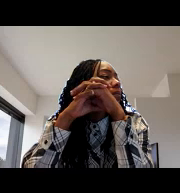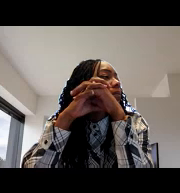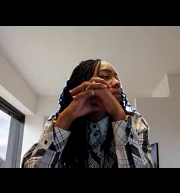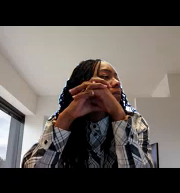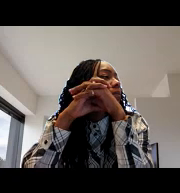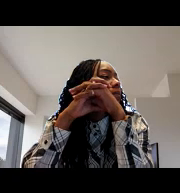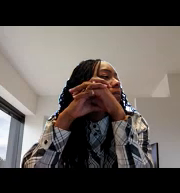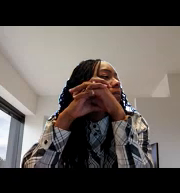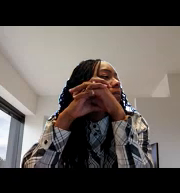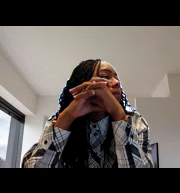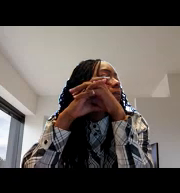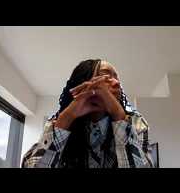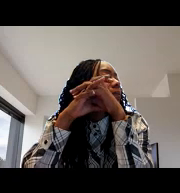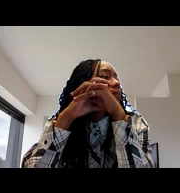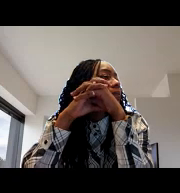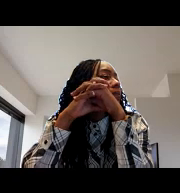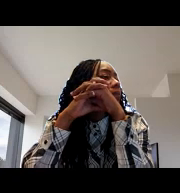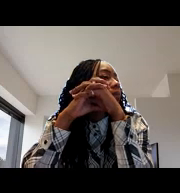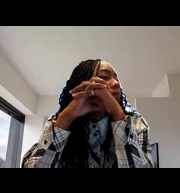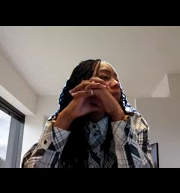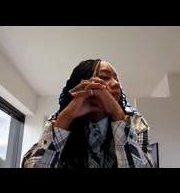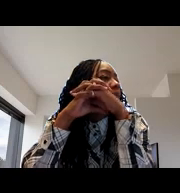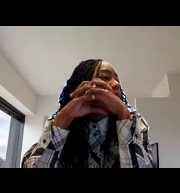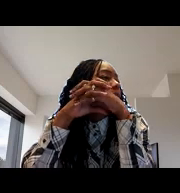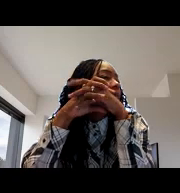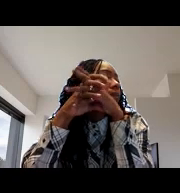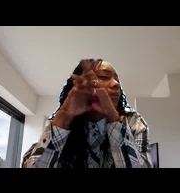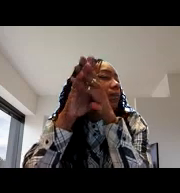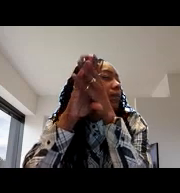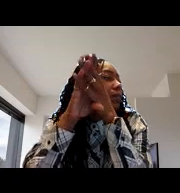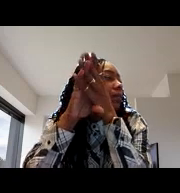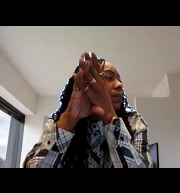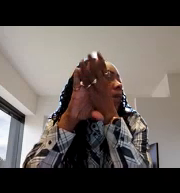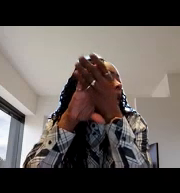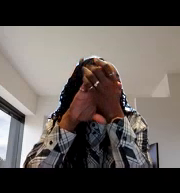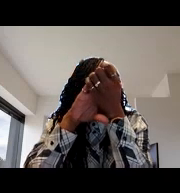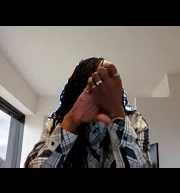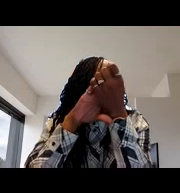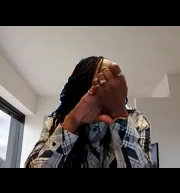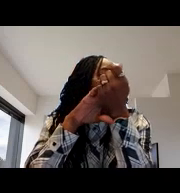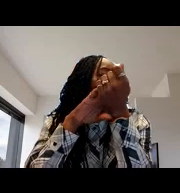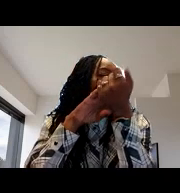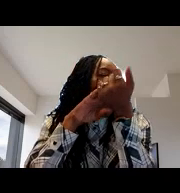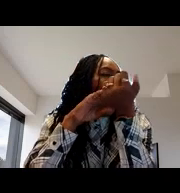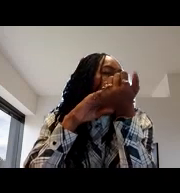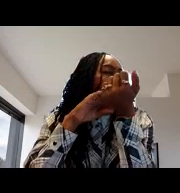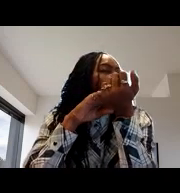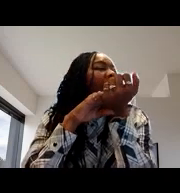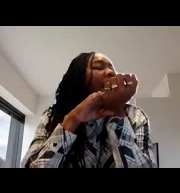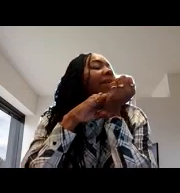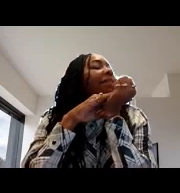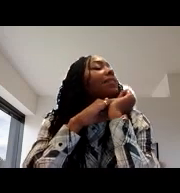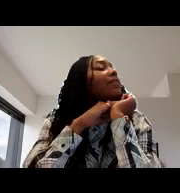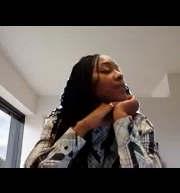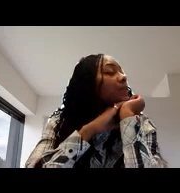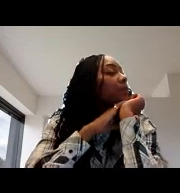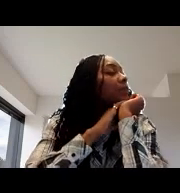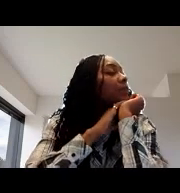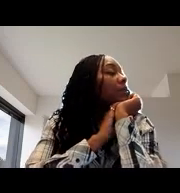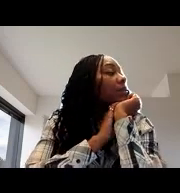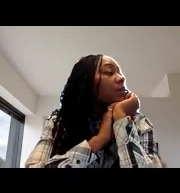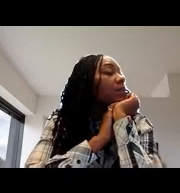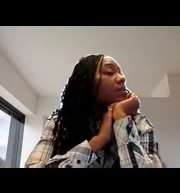allowances under 2.53 as the ones that would really be the umbrella under which states can get access to 42 CFR Part